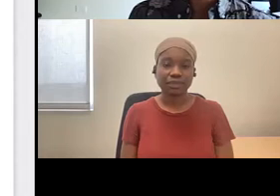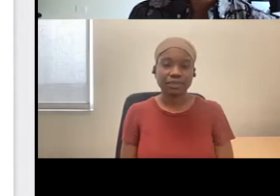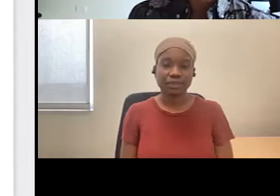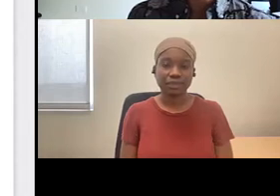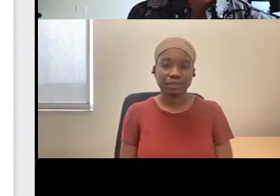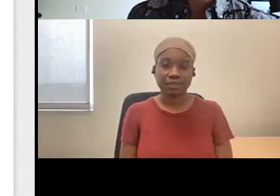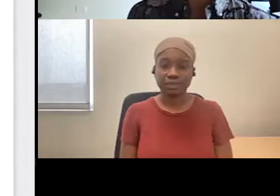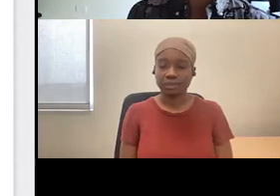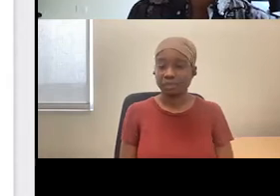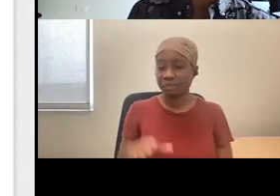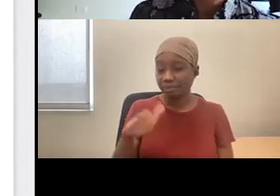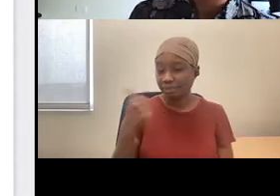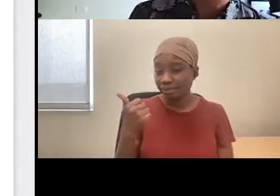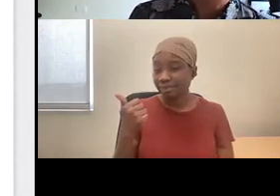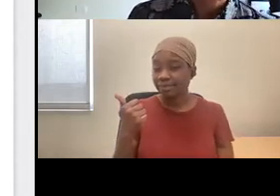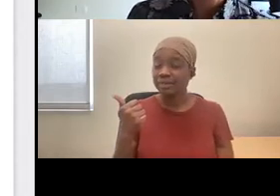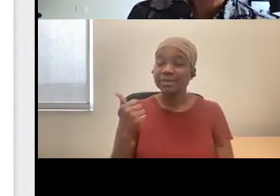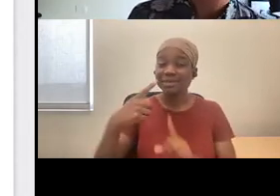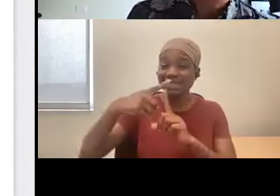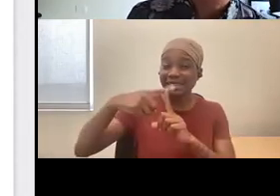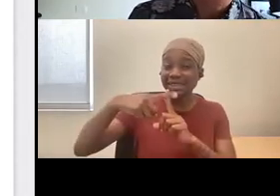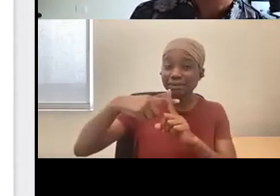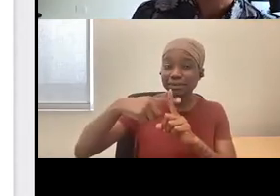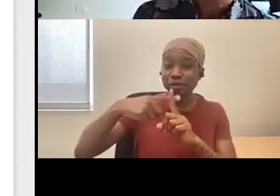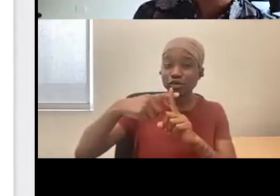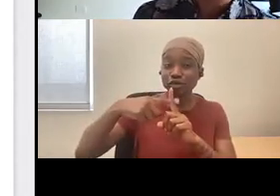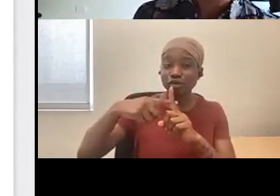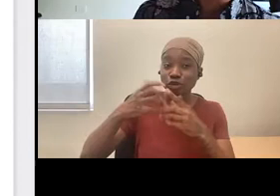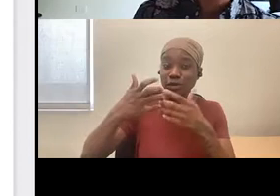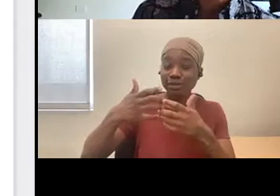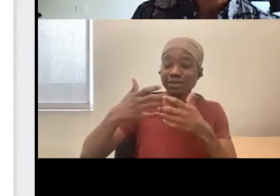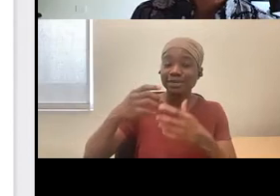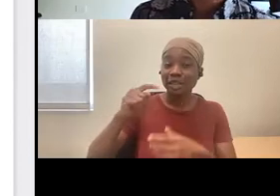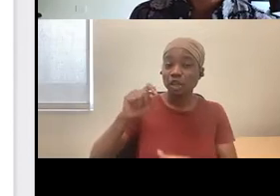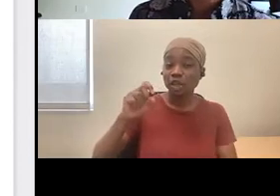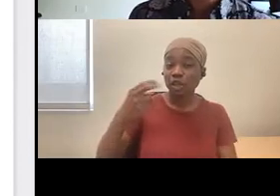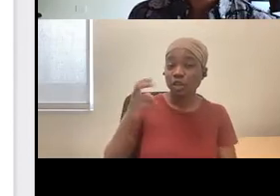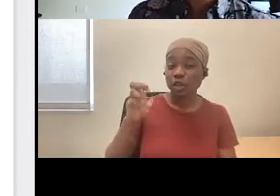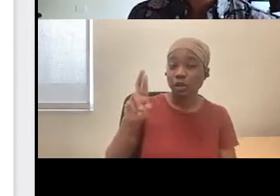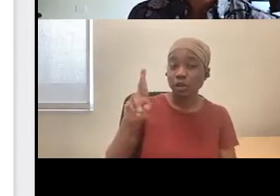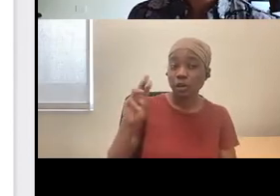What else? Even thermostats have, they have a temperature sensor on them, at least. Sometimes they have a motion sensor.